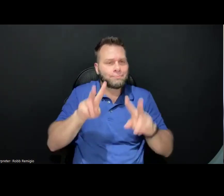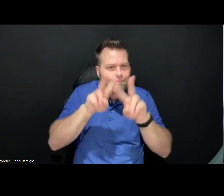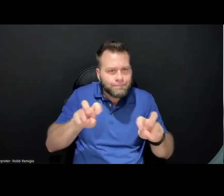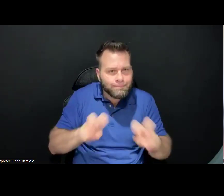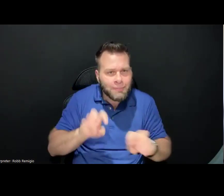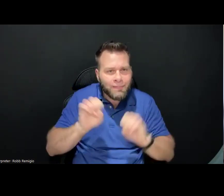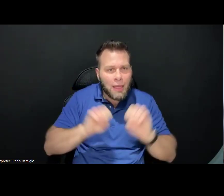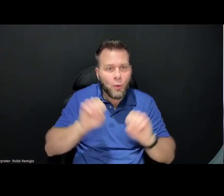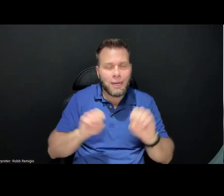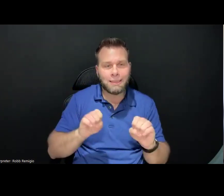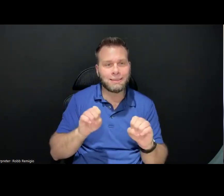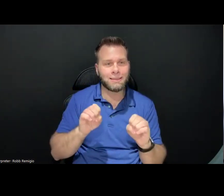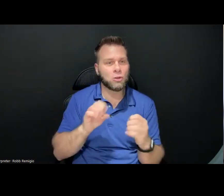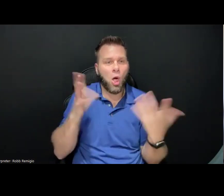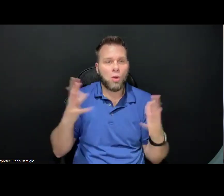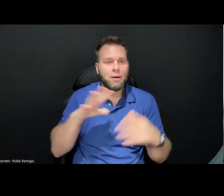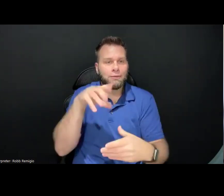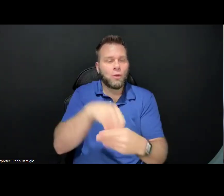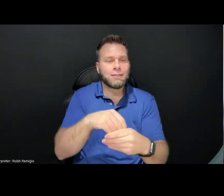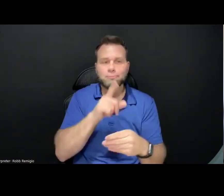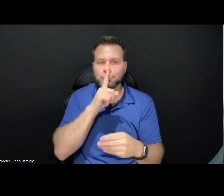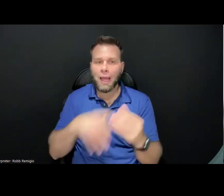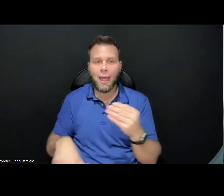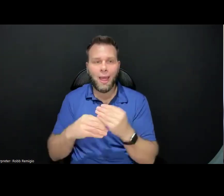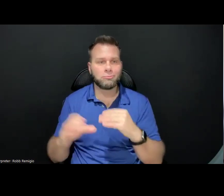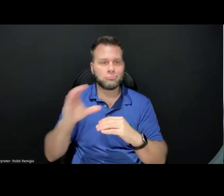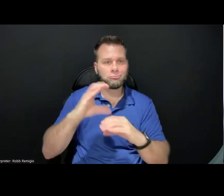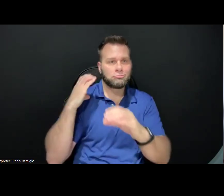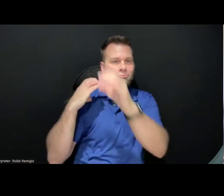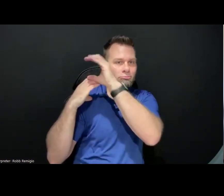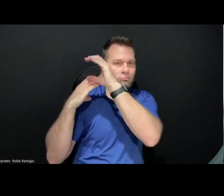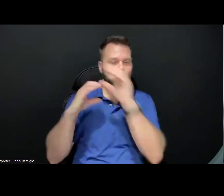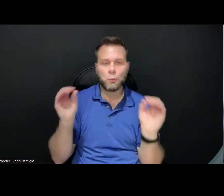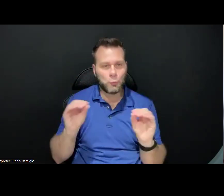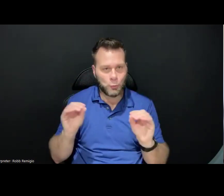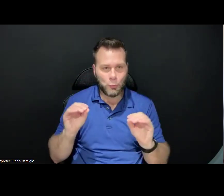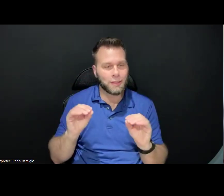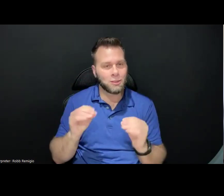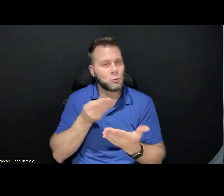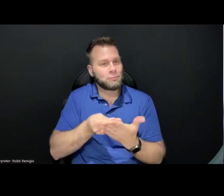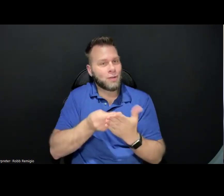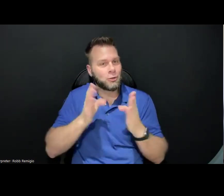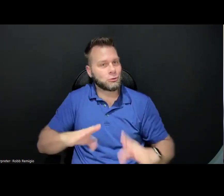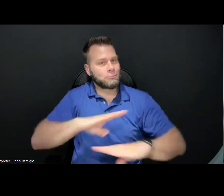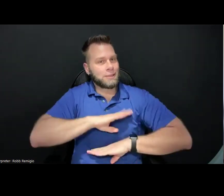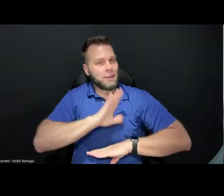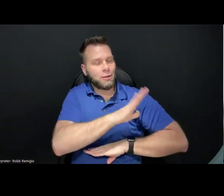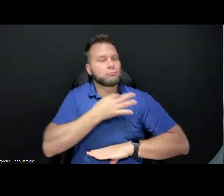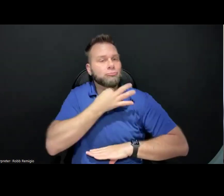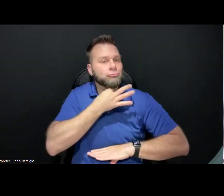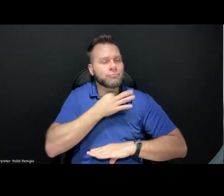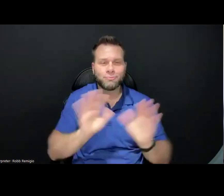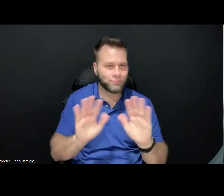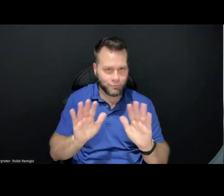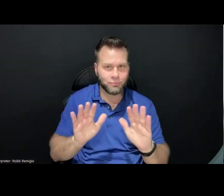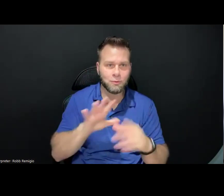some bolt-on extra piece that you add to the work to meet some funders' interest and curiosity. And then finally,